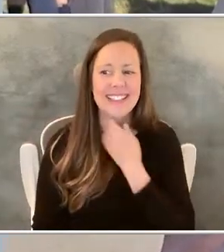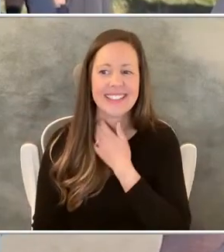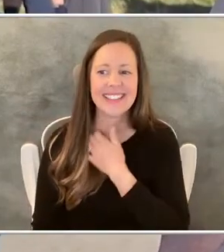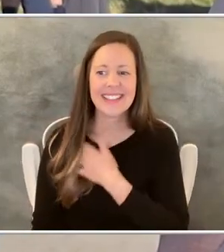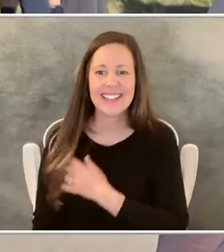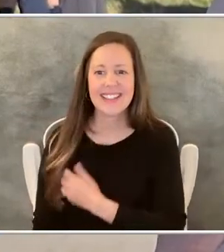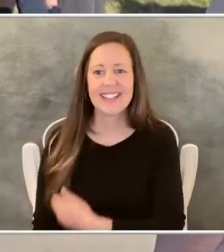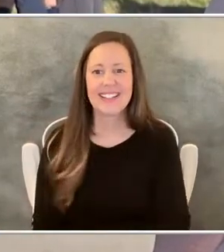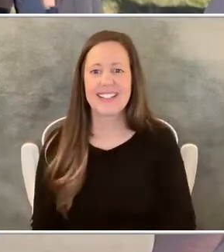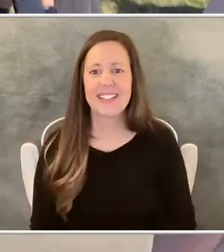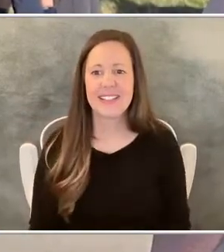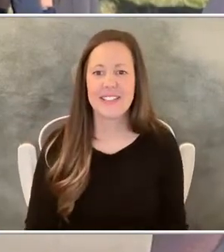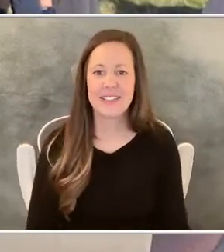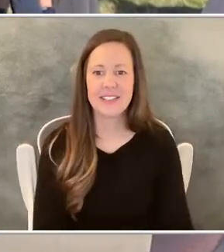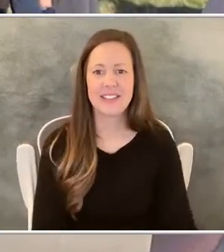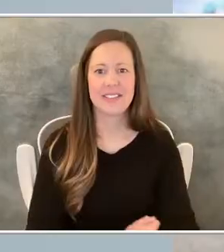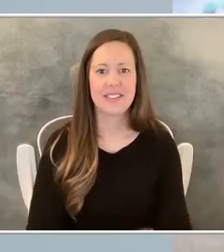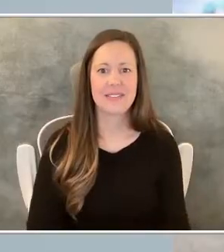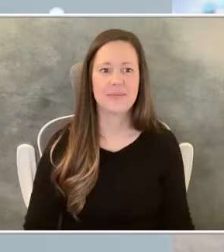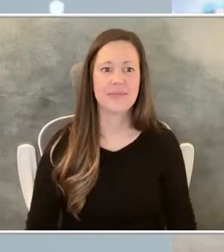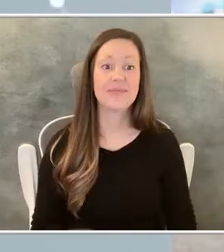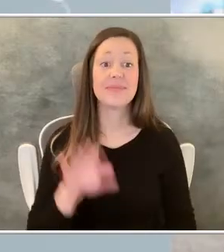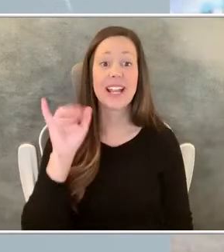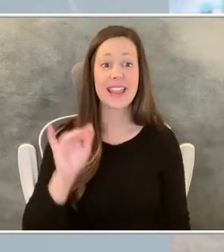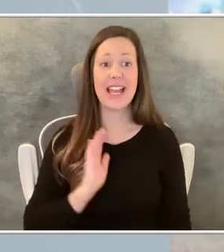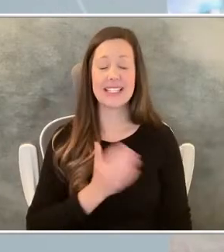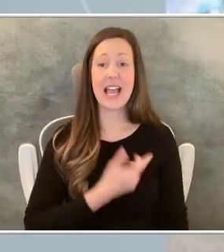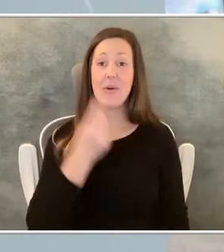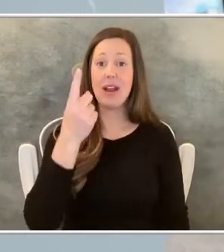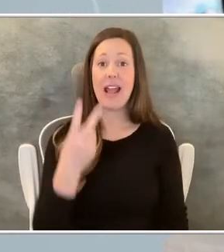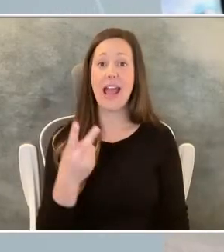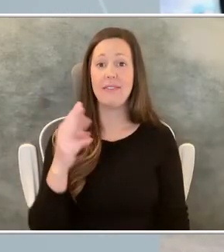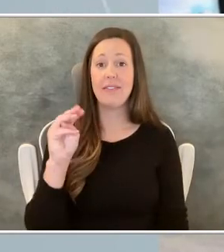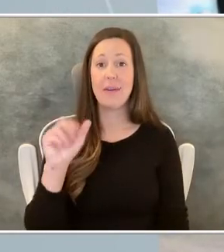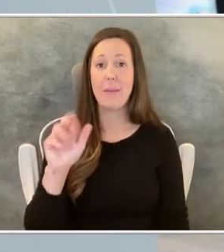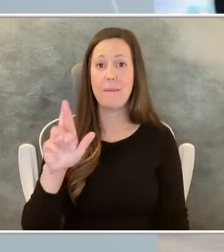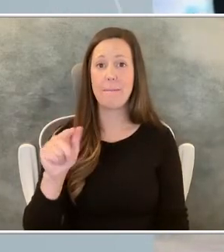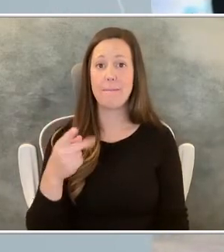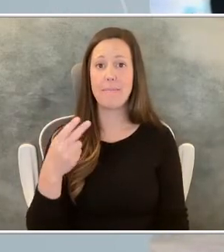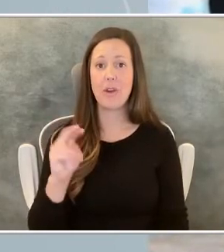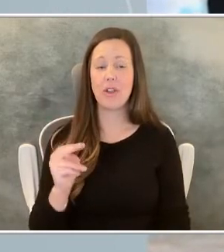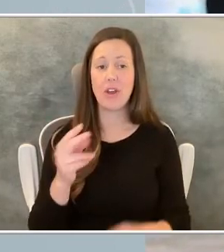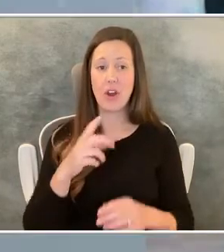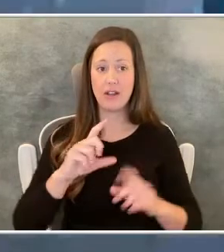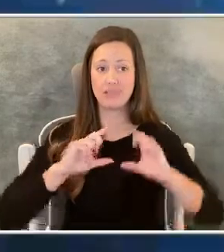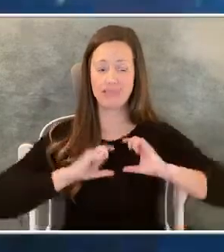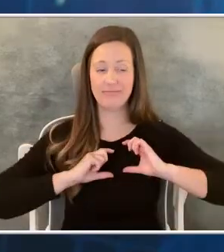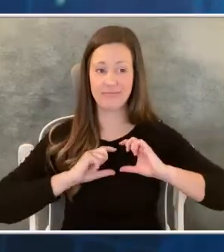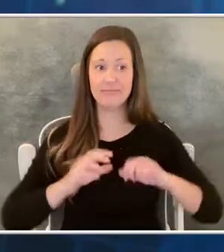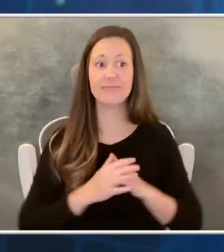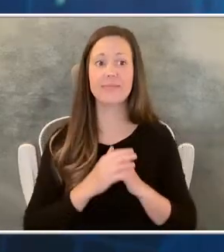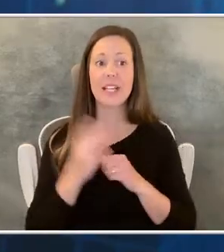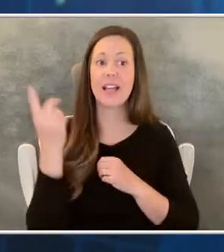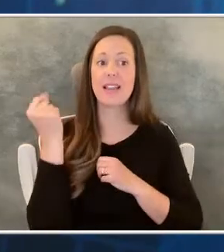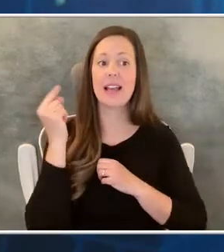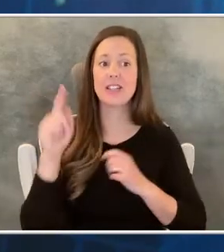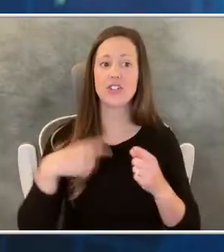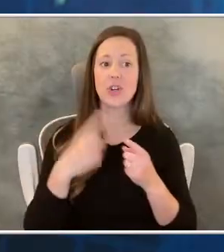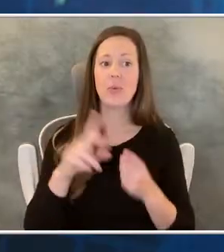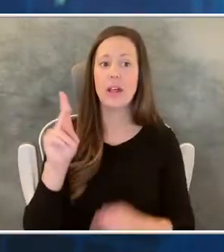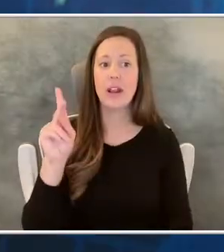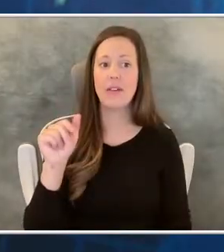our half marathon medal. So last year when Kati was recovering, now again